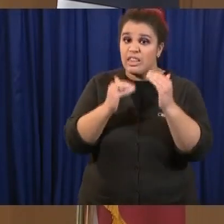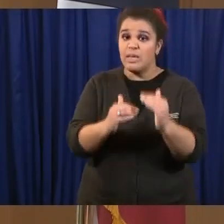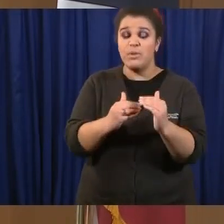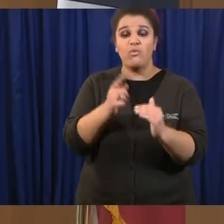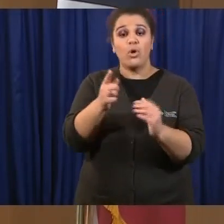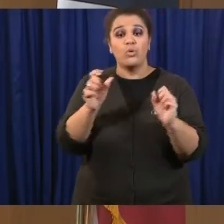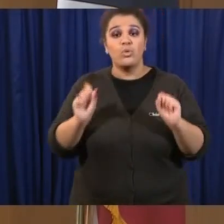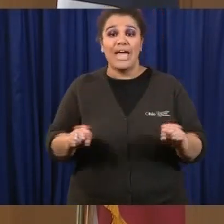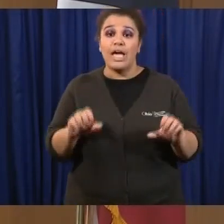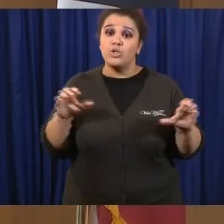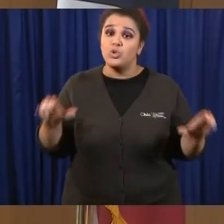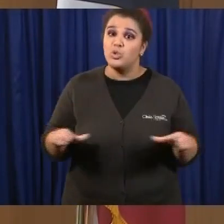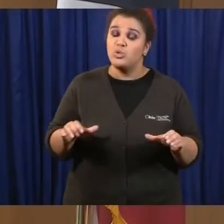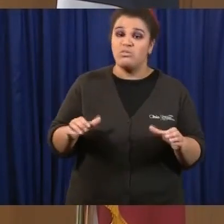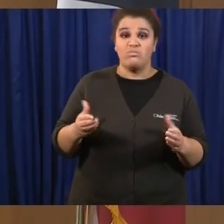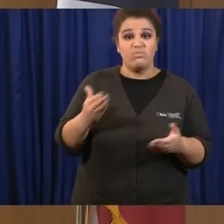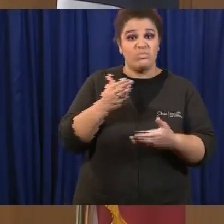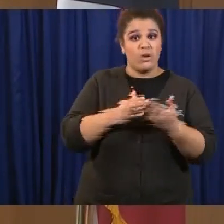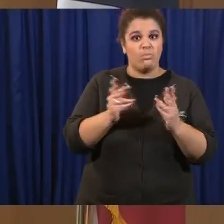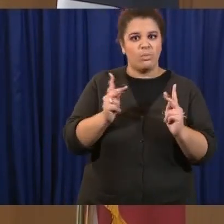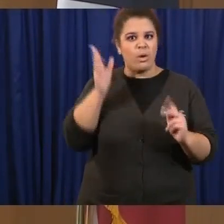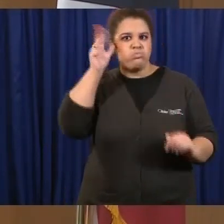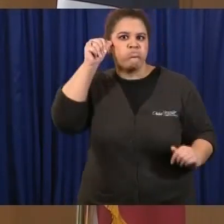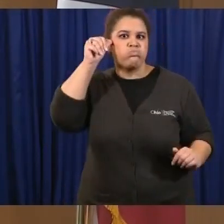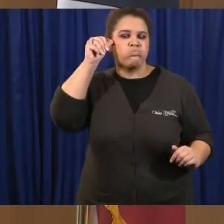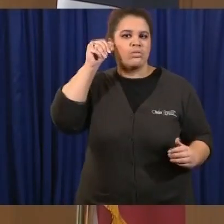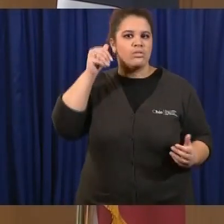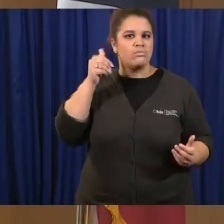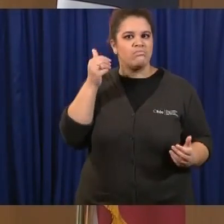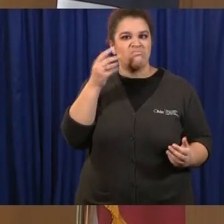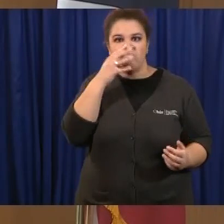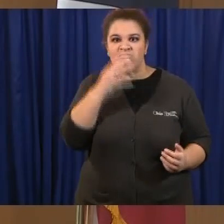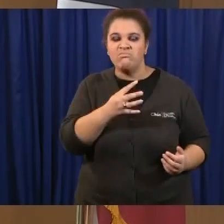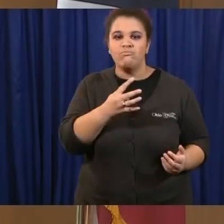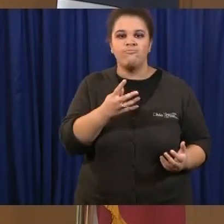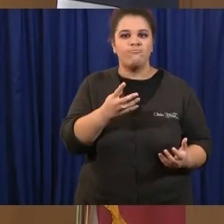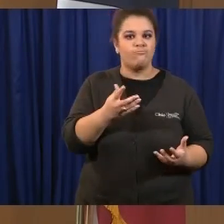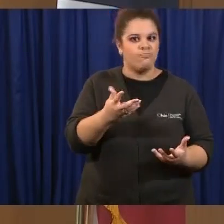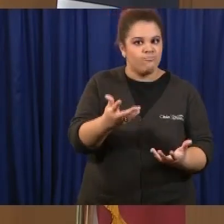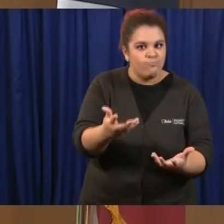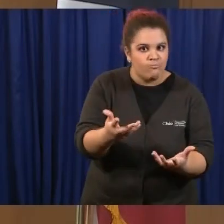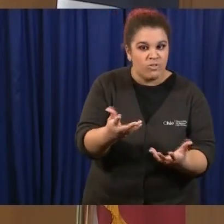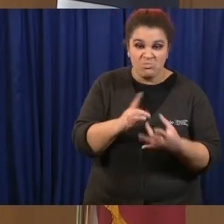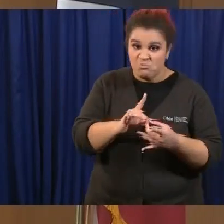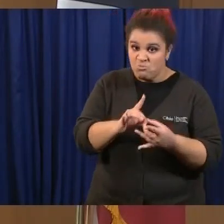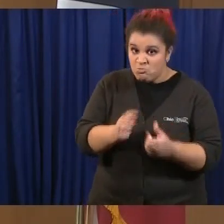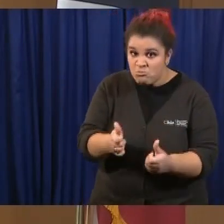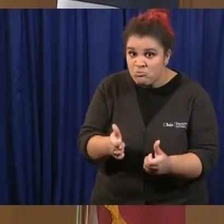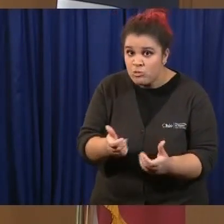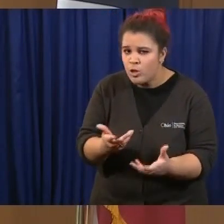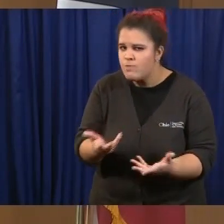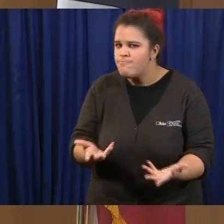is. And I understand, you know, that frustration.